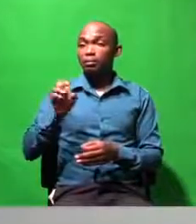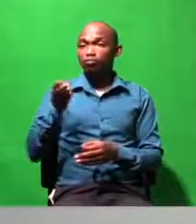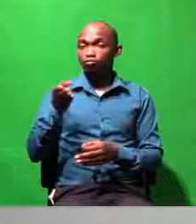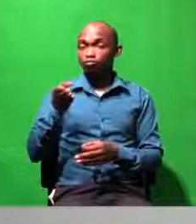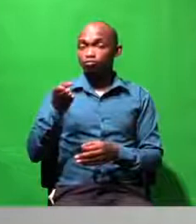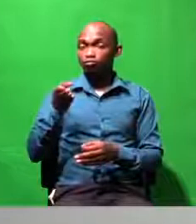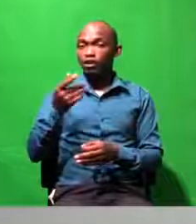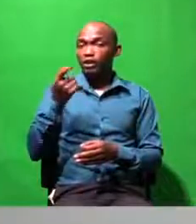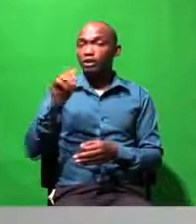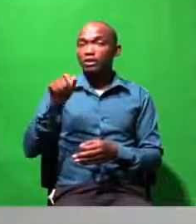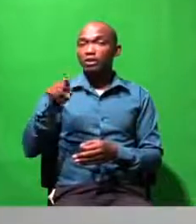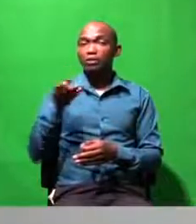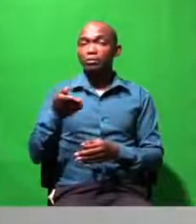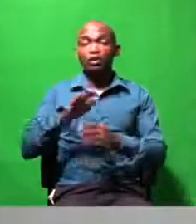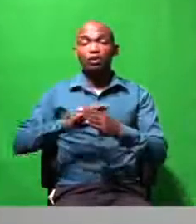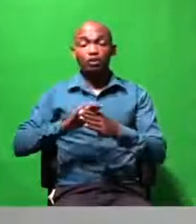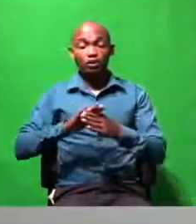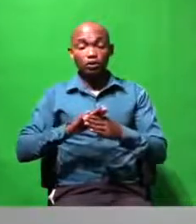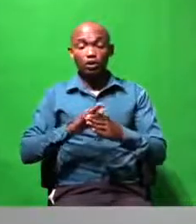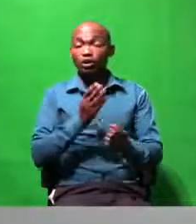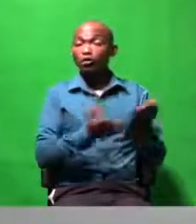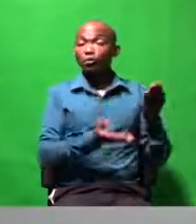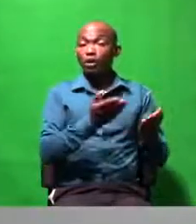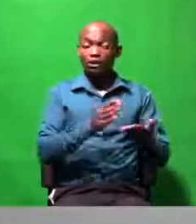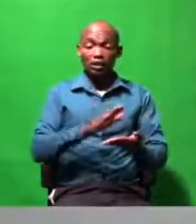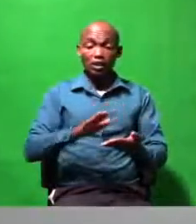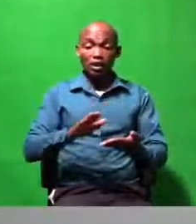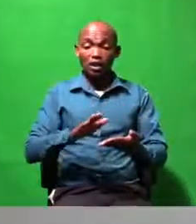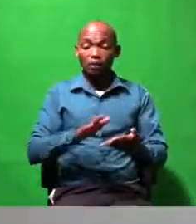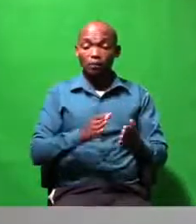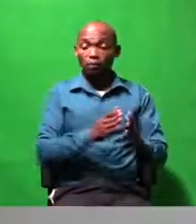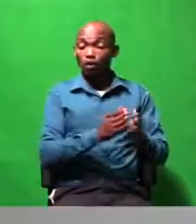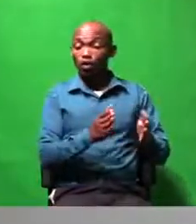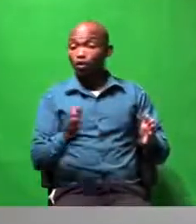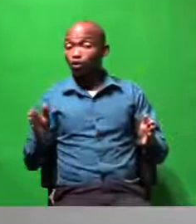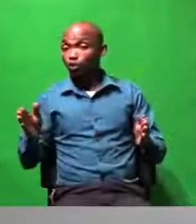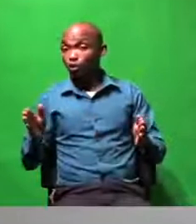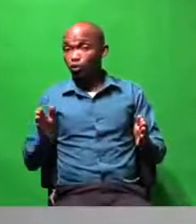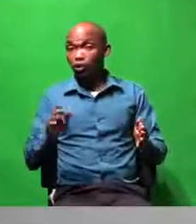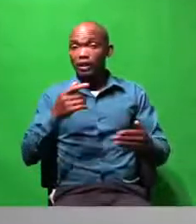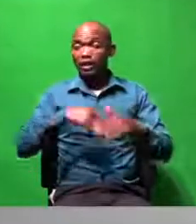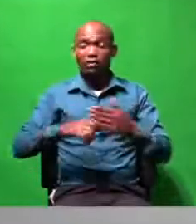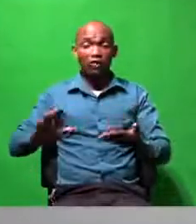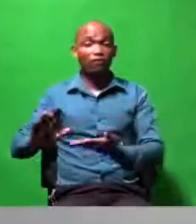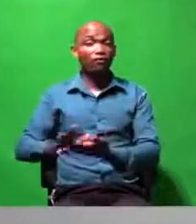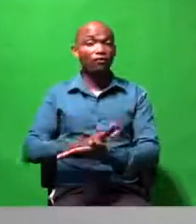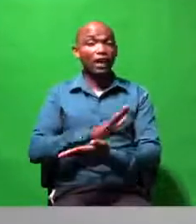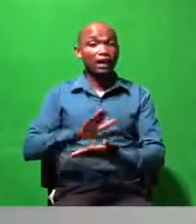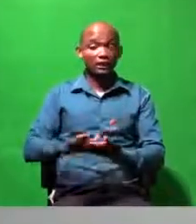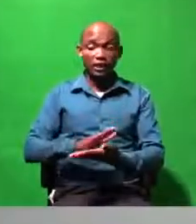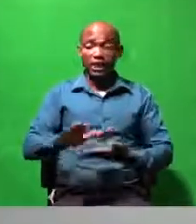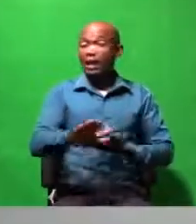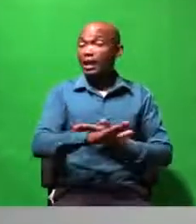can say it's used to measure the horizontal distance on the flat land.